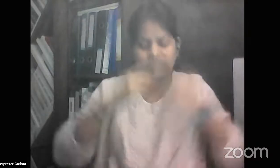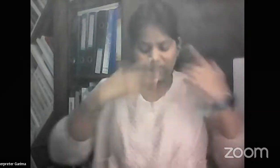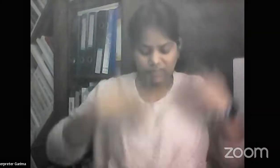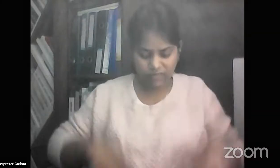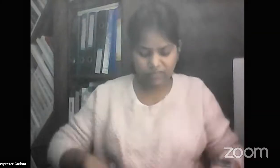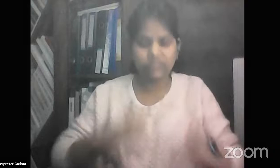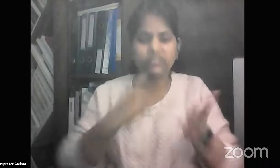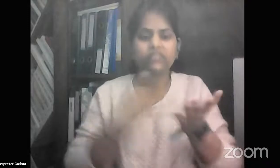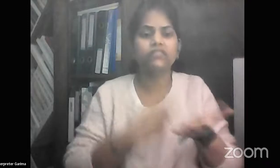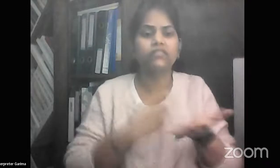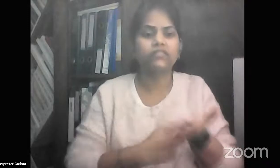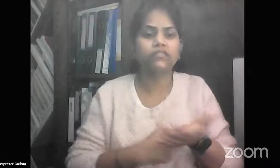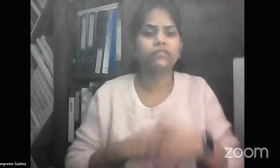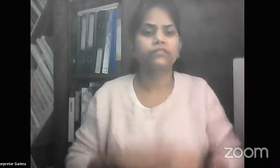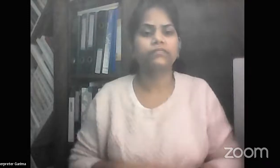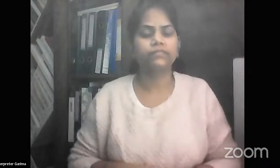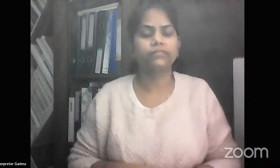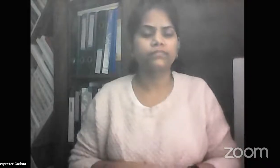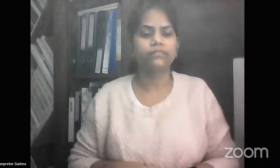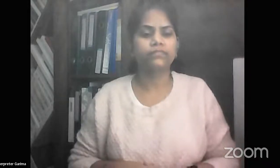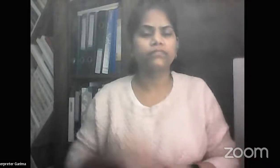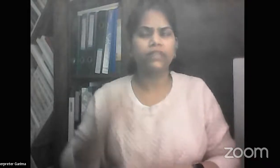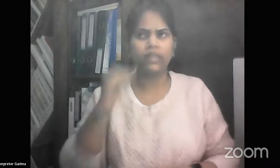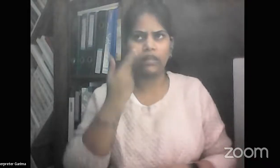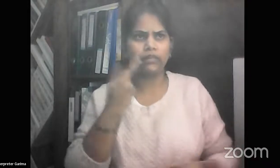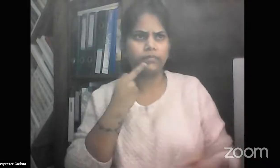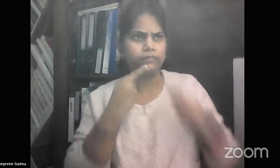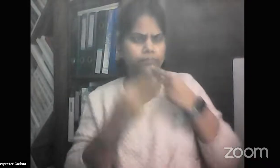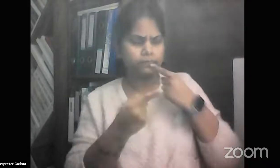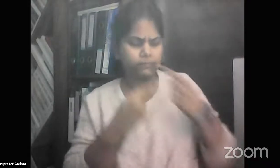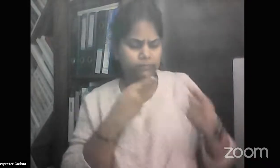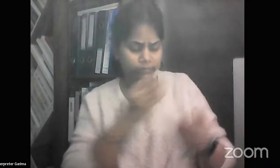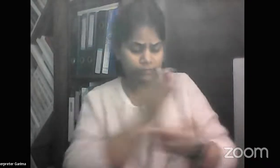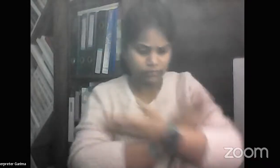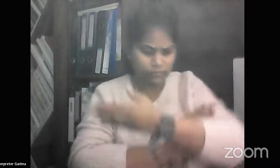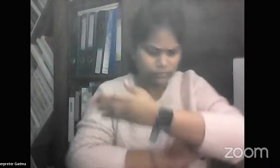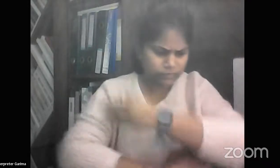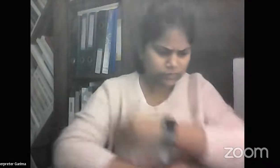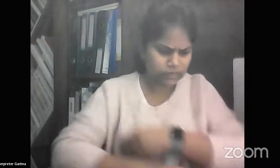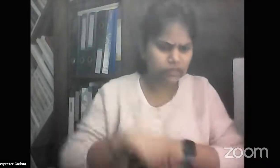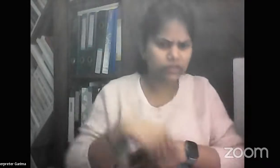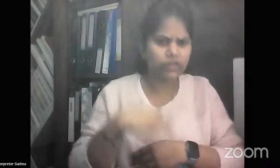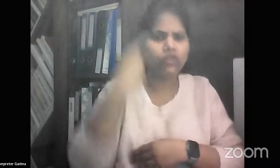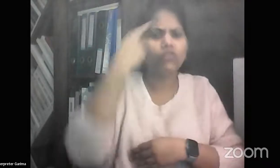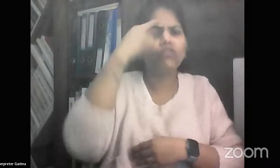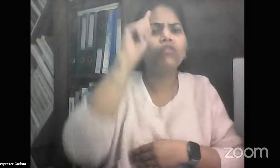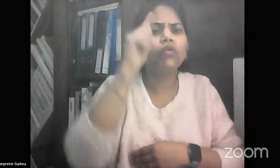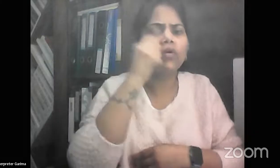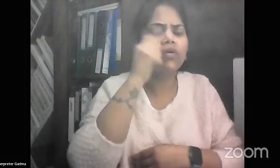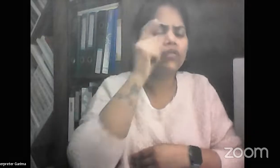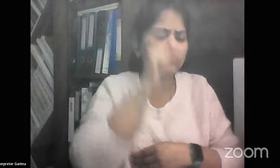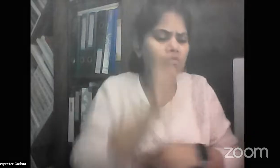society. So when we talk of disability for women in particular,